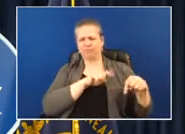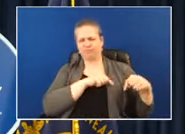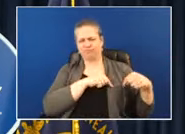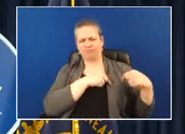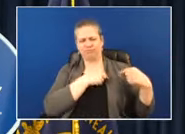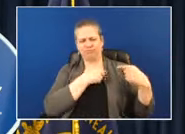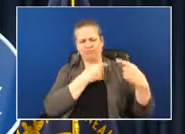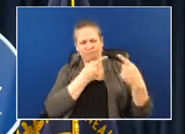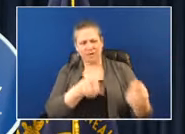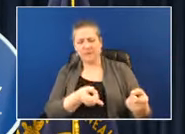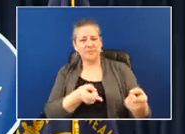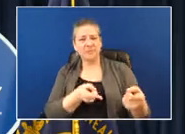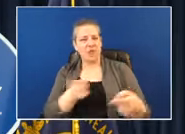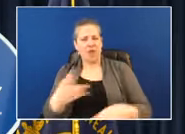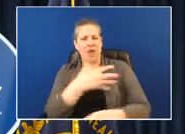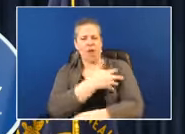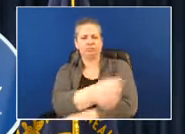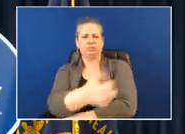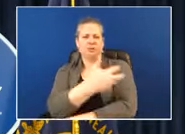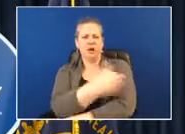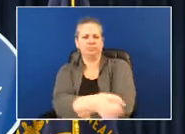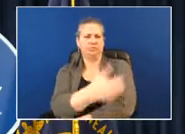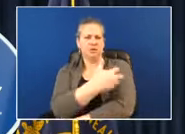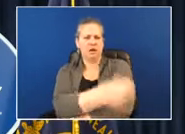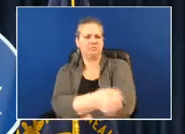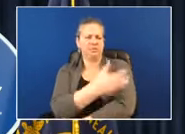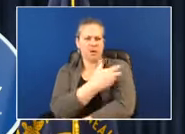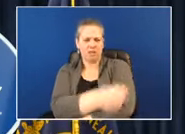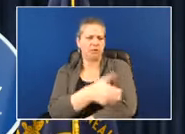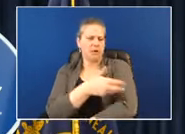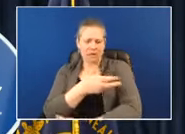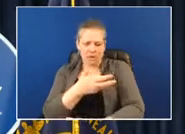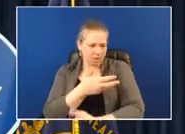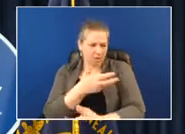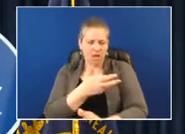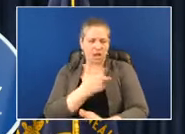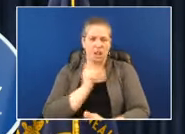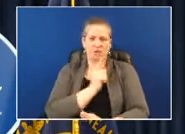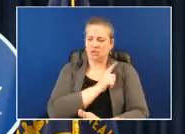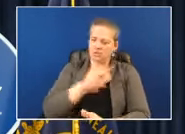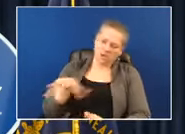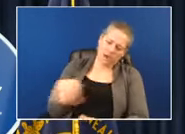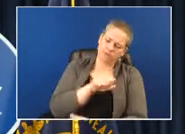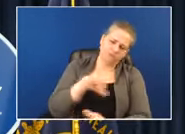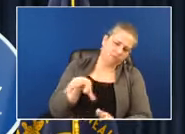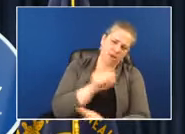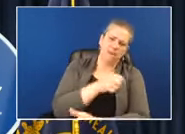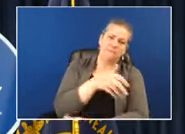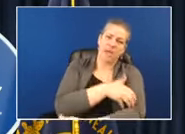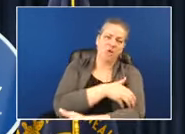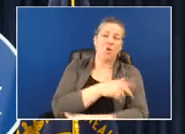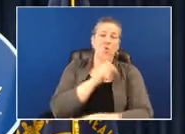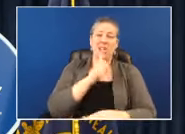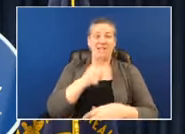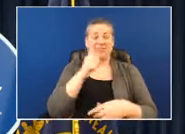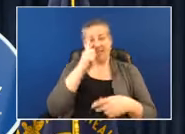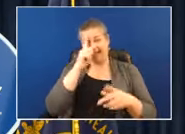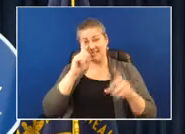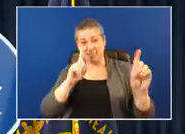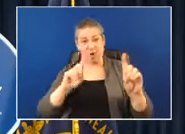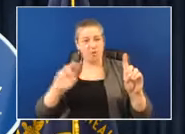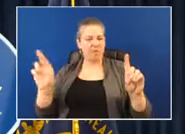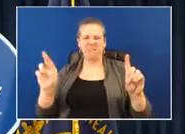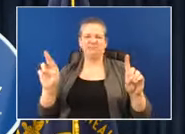power. It's about the legislature trying to take more power from both the executive branch, and they've tried from the courts in a couple of bills